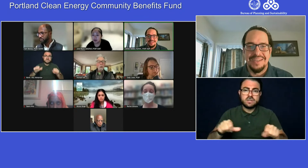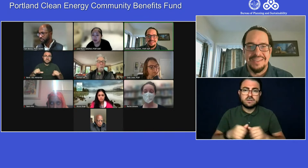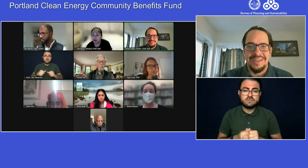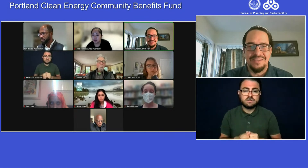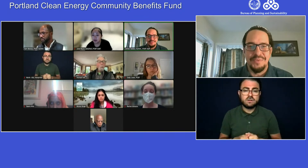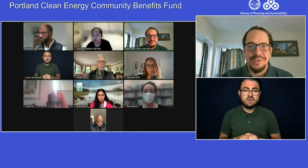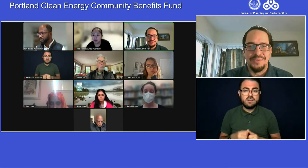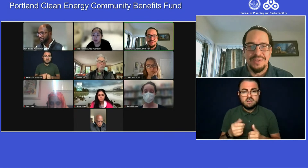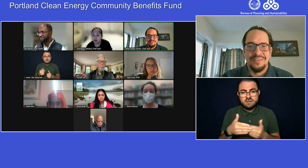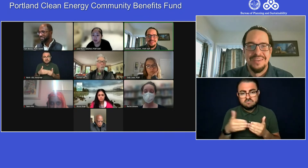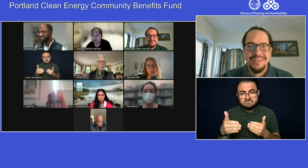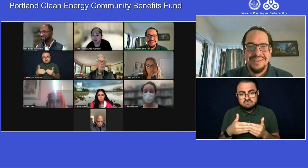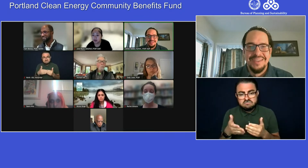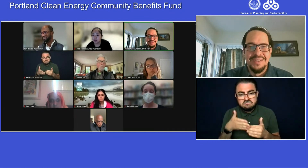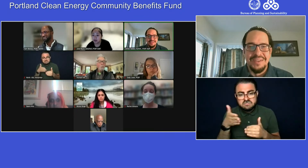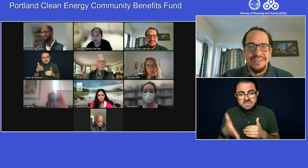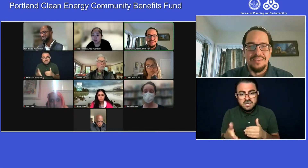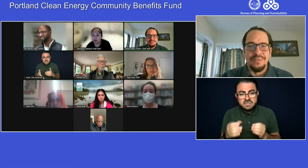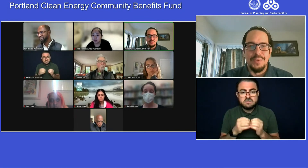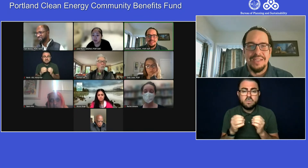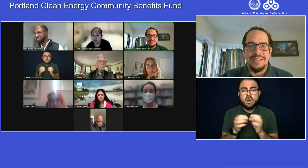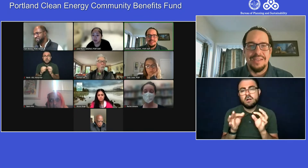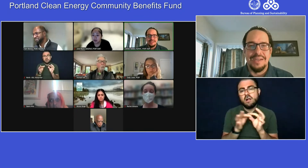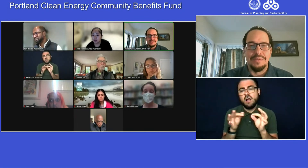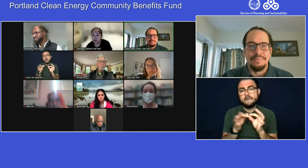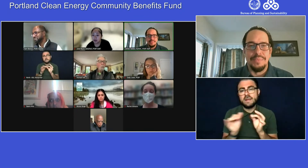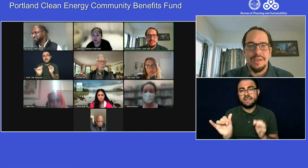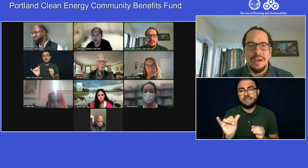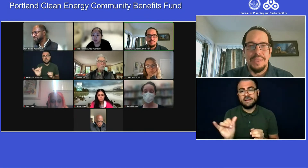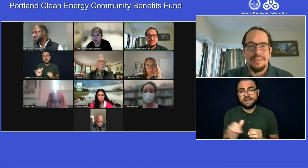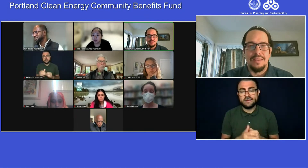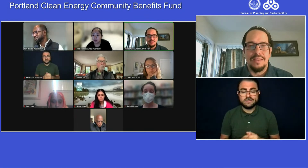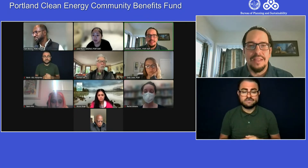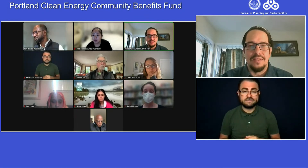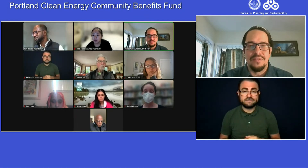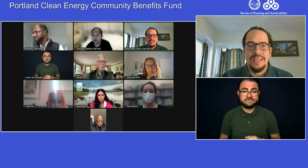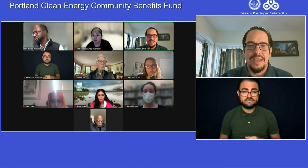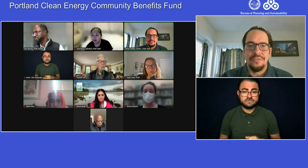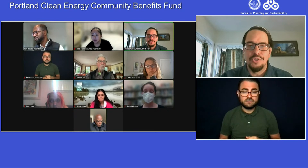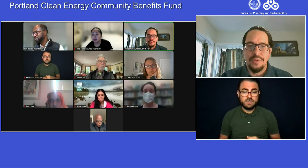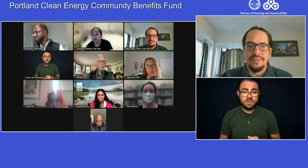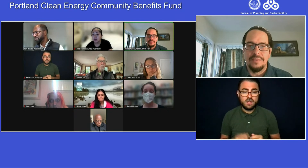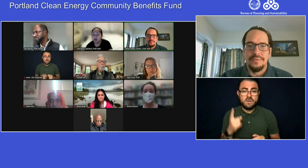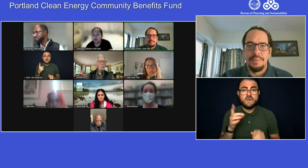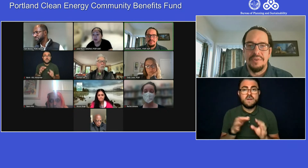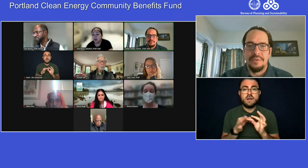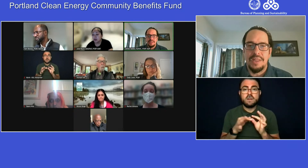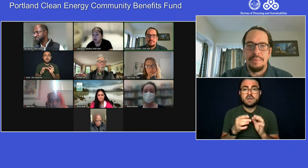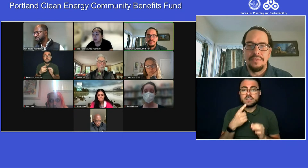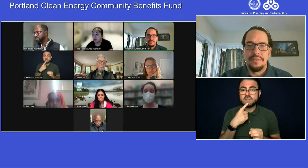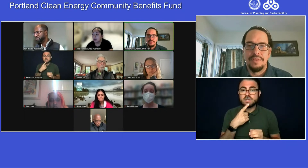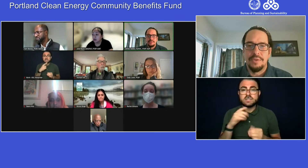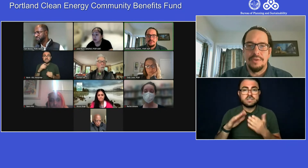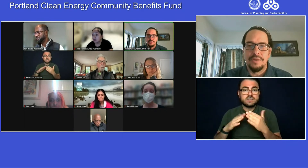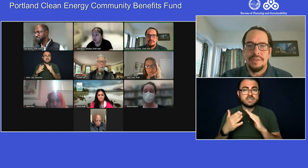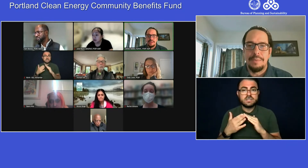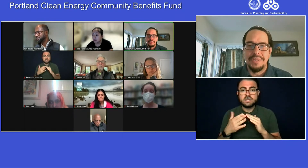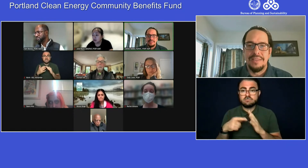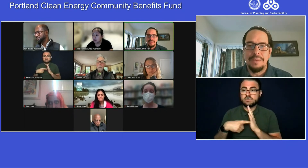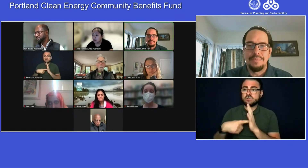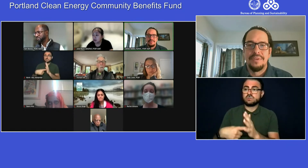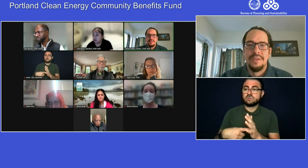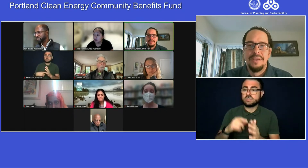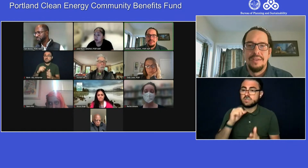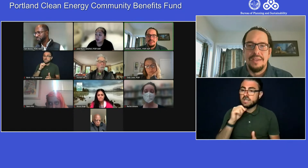but I guess if you can address these as well. A comment that the city hasn't shown itself to be very climate literate or